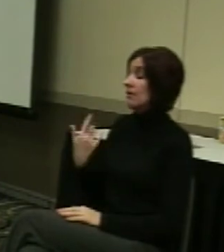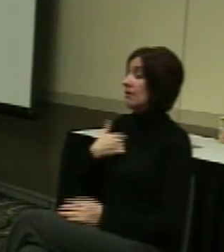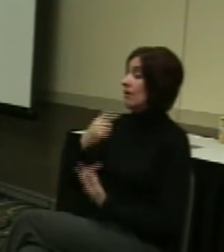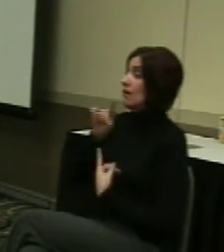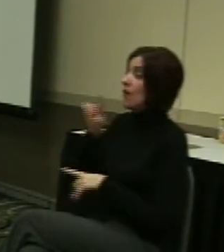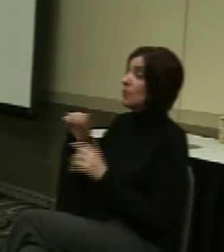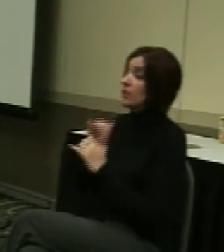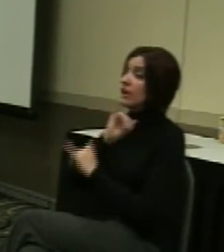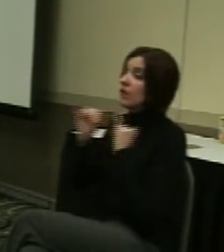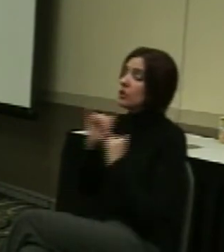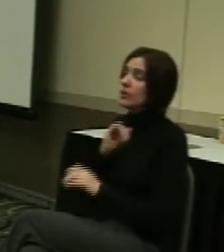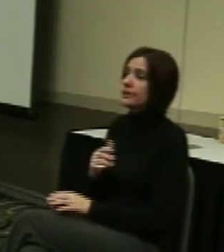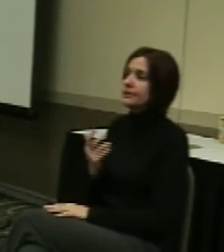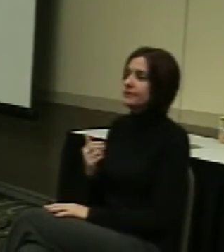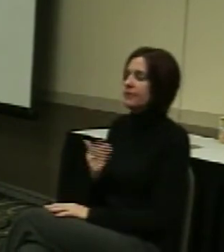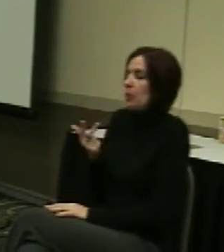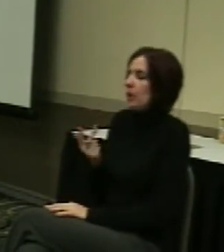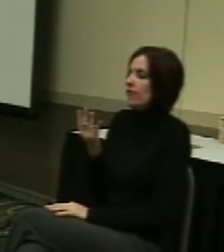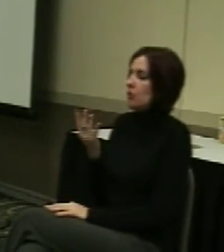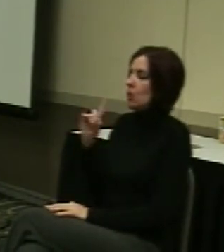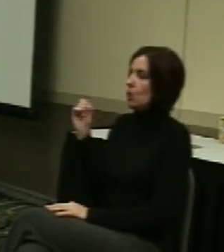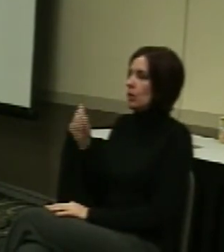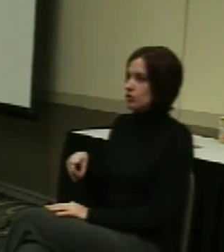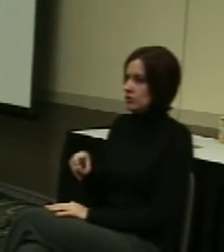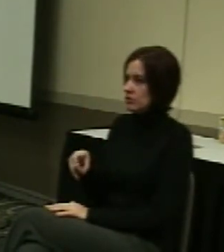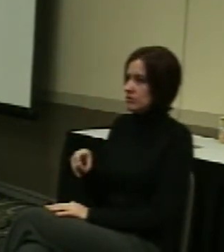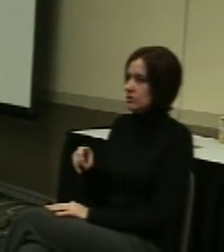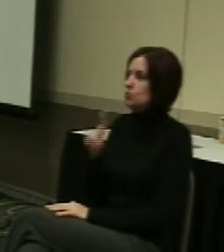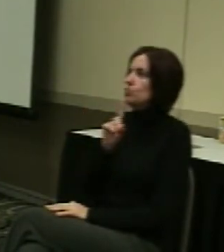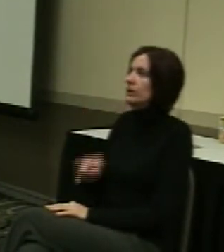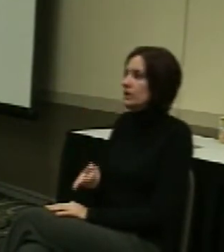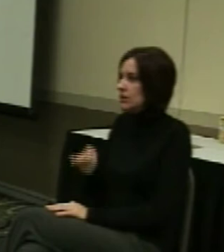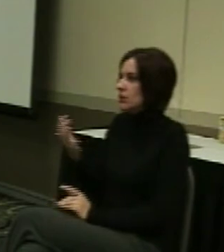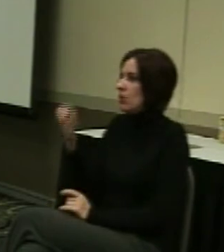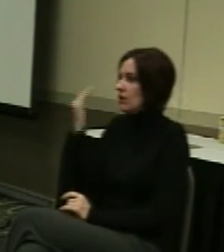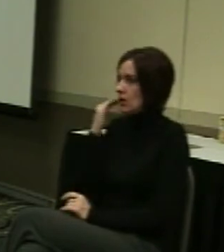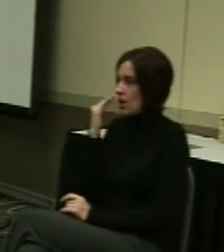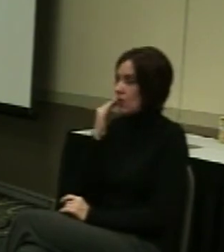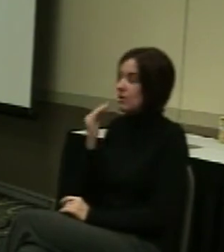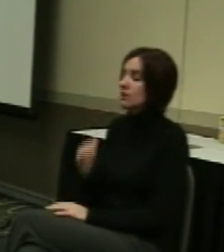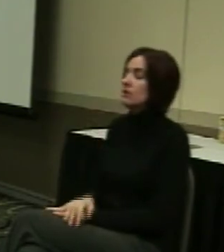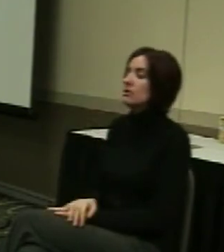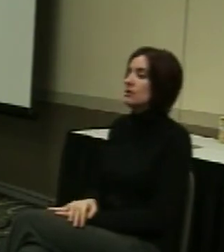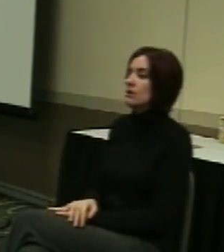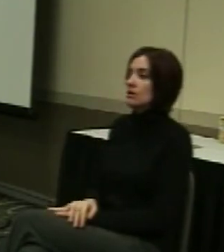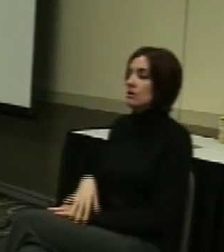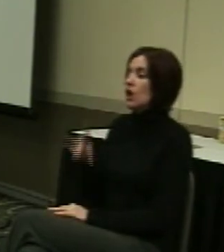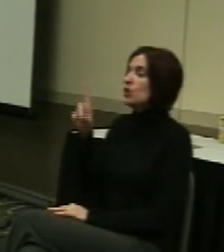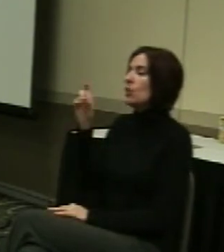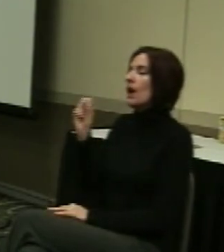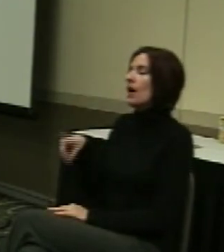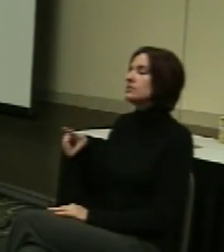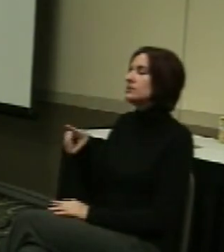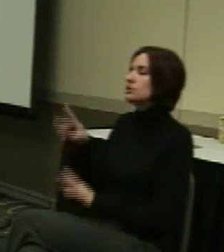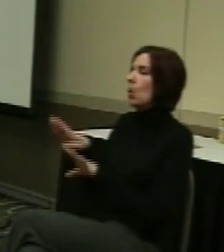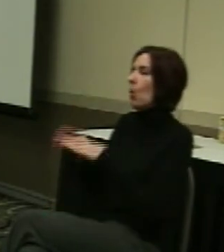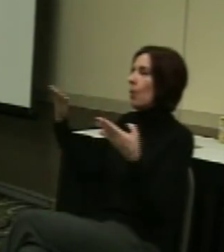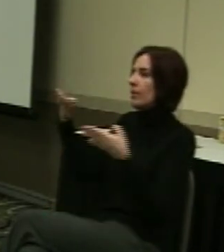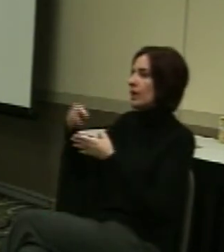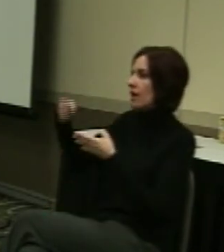3 or 4 questions that really, really you want answered, and then ask them in an open-ended way, which